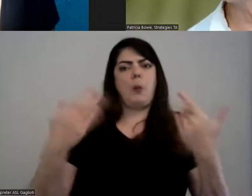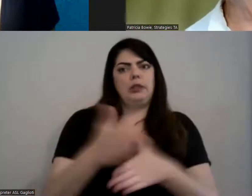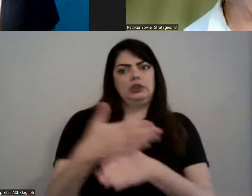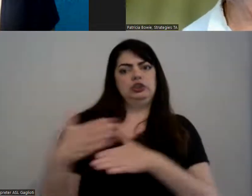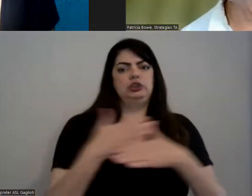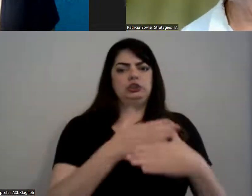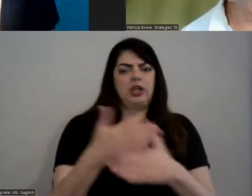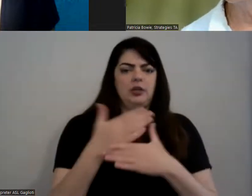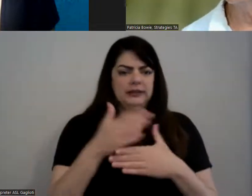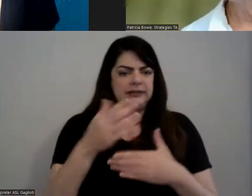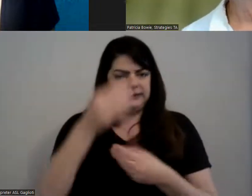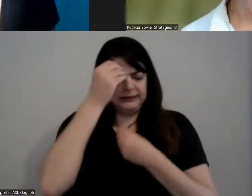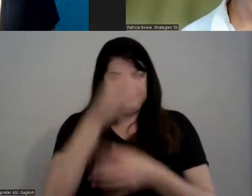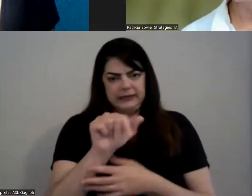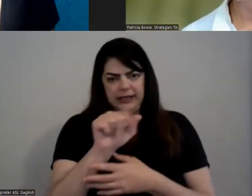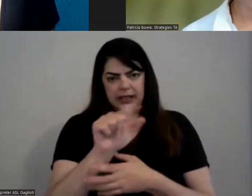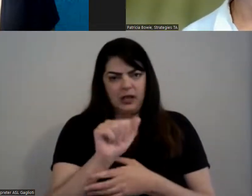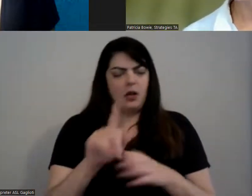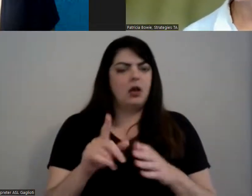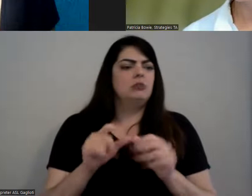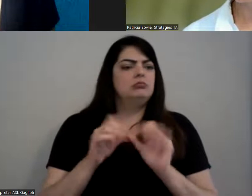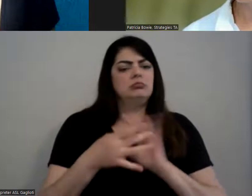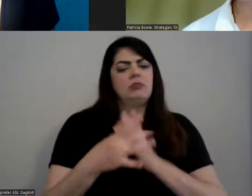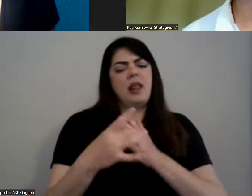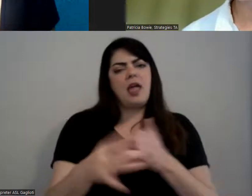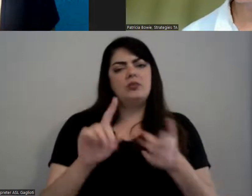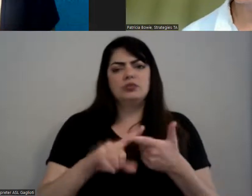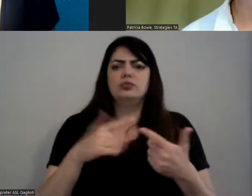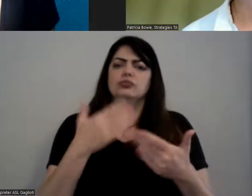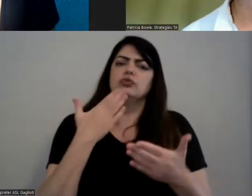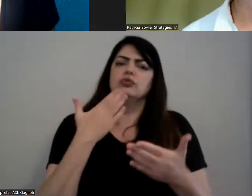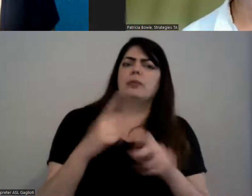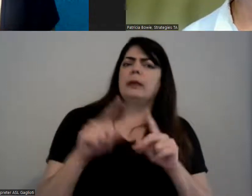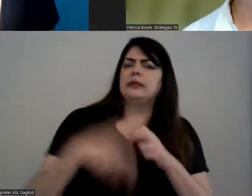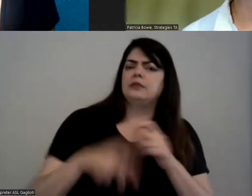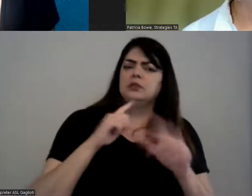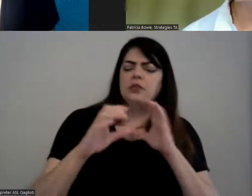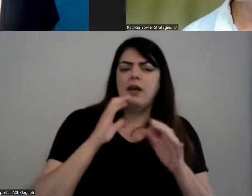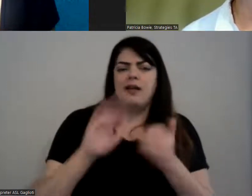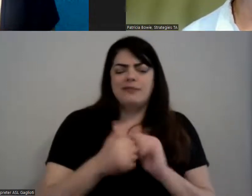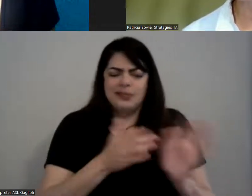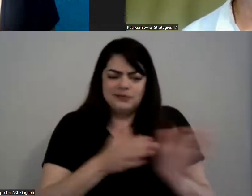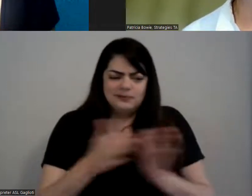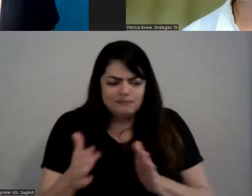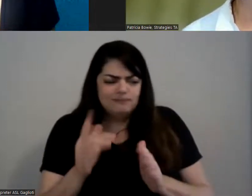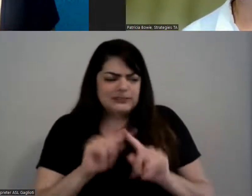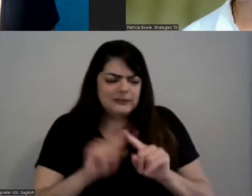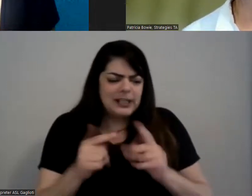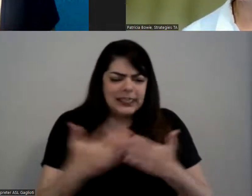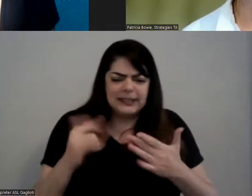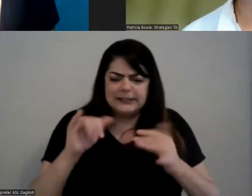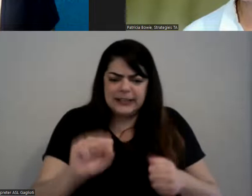difficult conversations, building trust. Power dynamics can cloud decision-making, but the process was able to bring